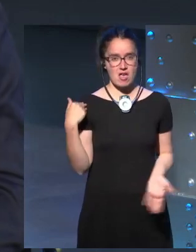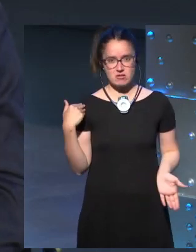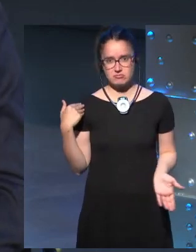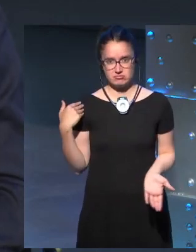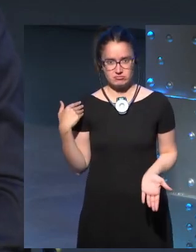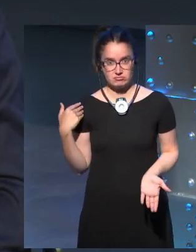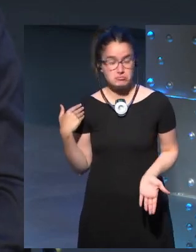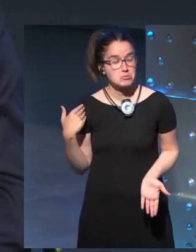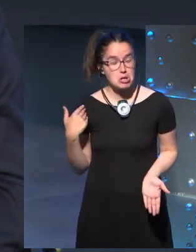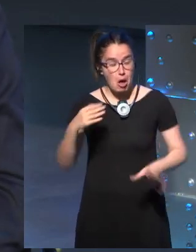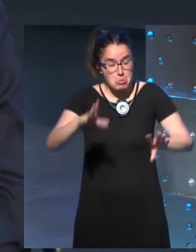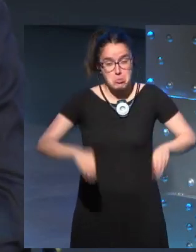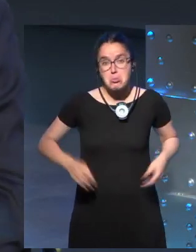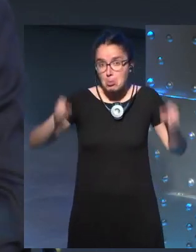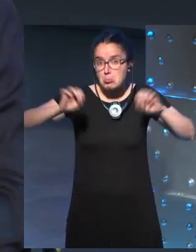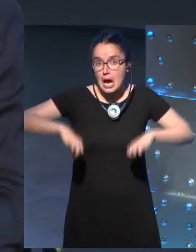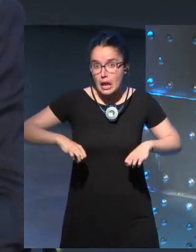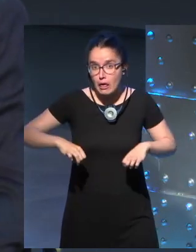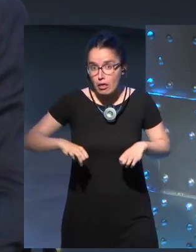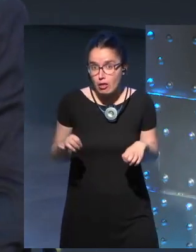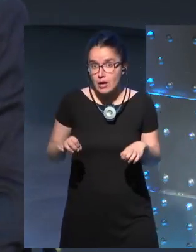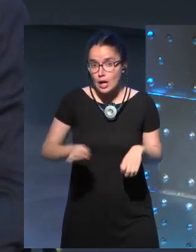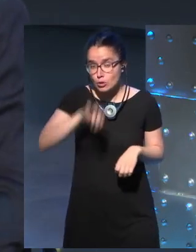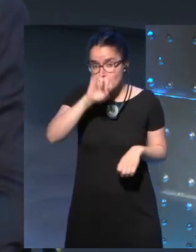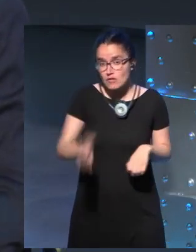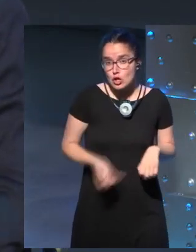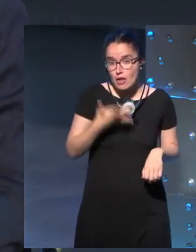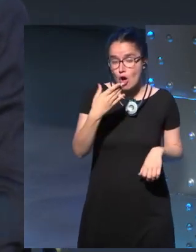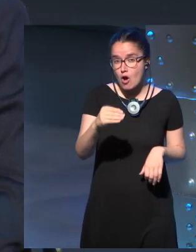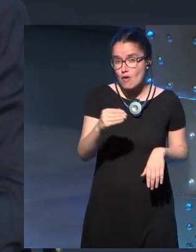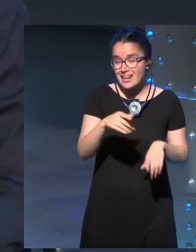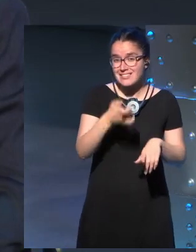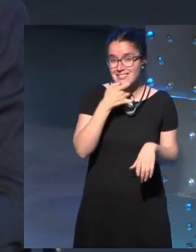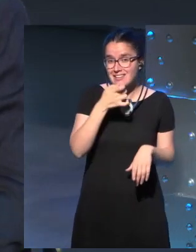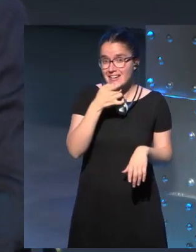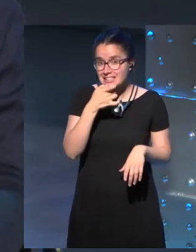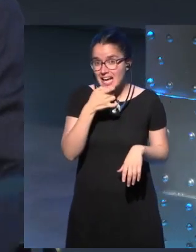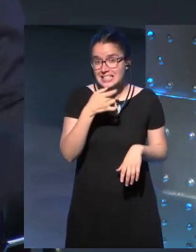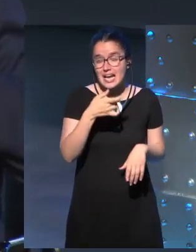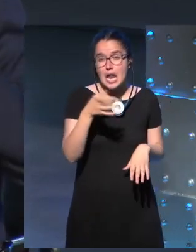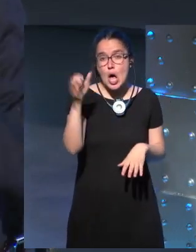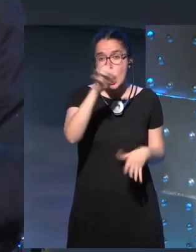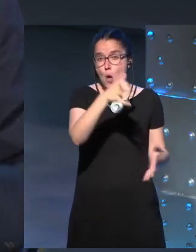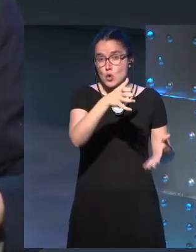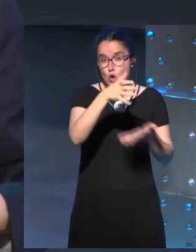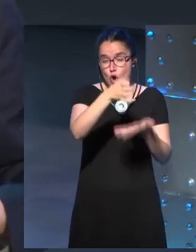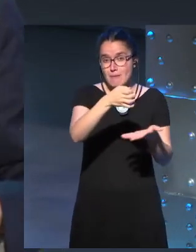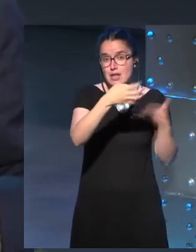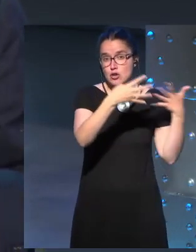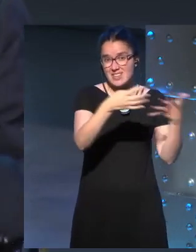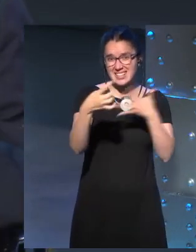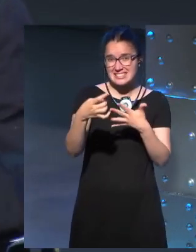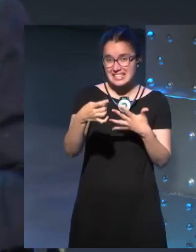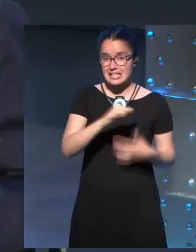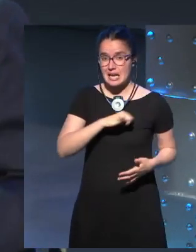say that it seems that the World Cup that they won was yesterday. And young supporters, for example, 22 years ago, in